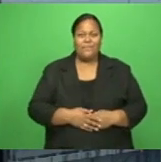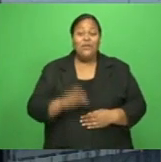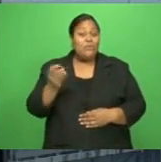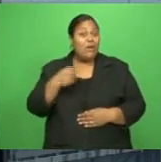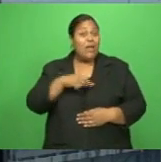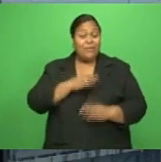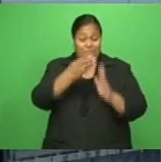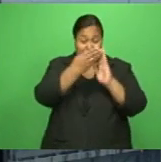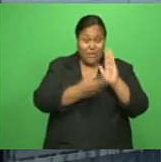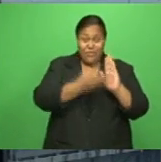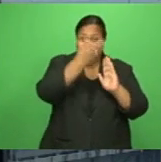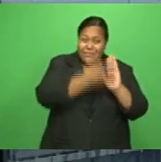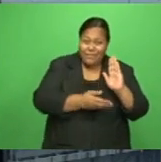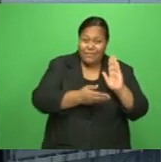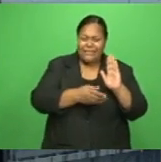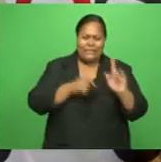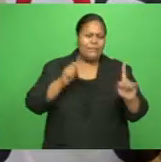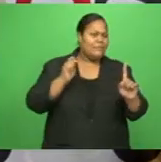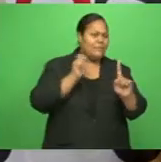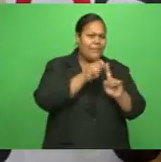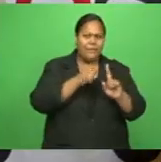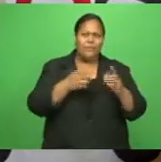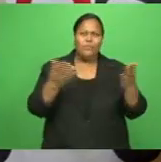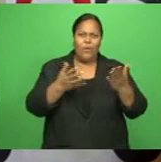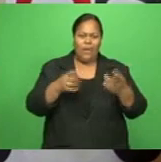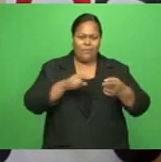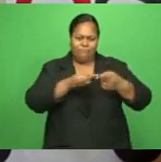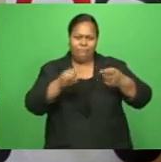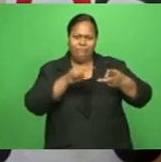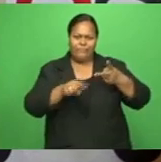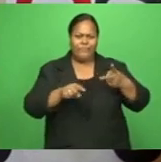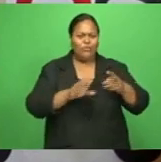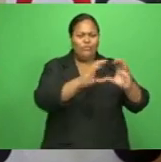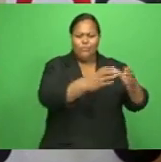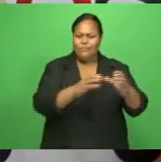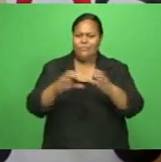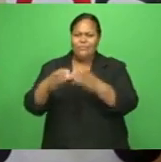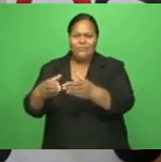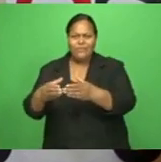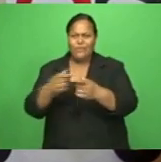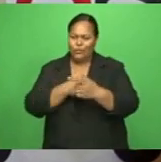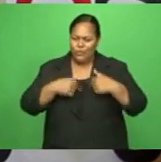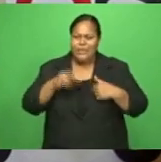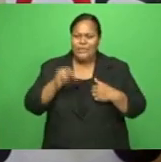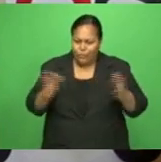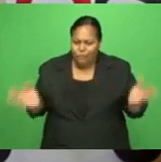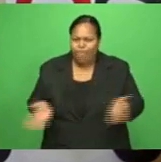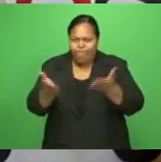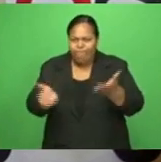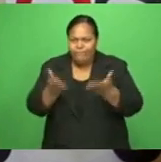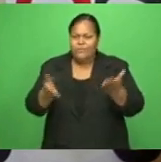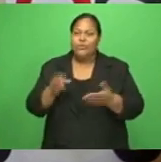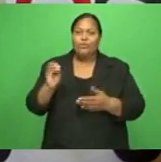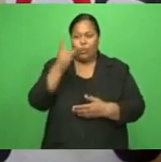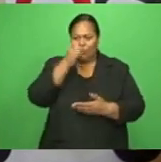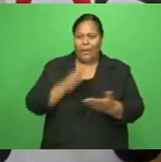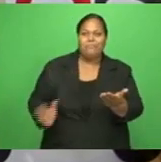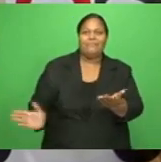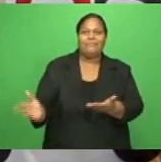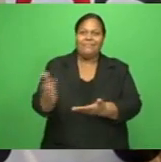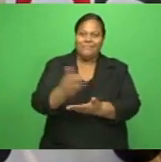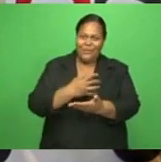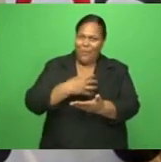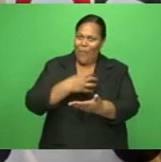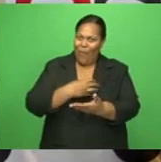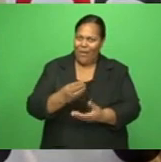budget and target it very, very well to the sectors where we're going to generate revenue. That's the key. Investment and